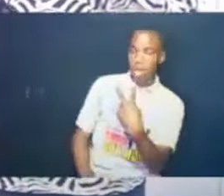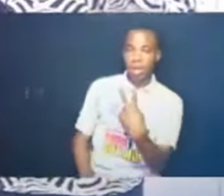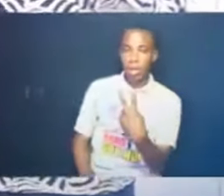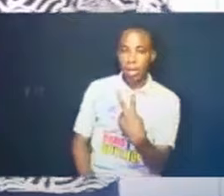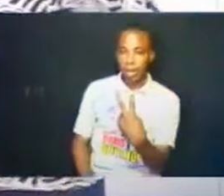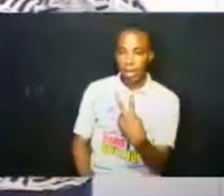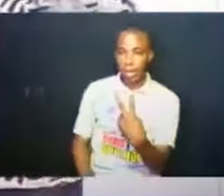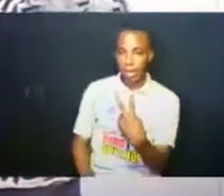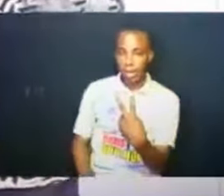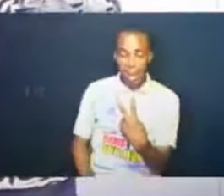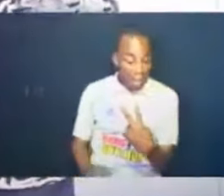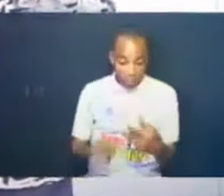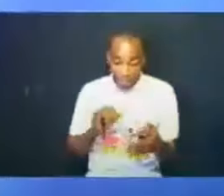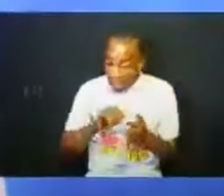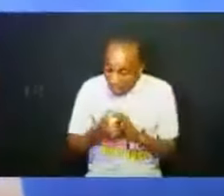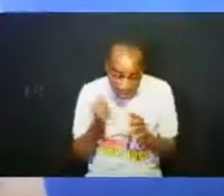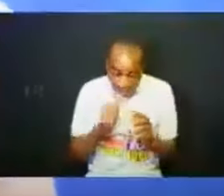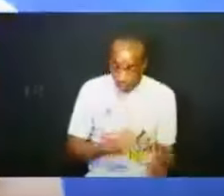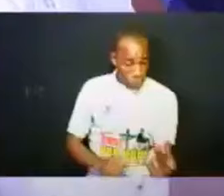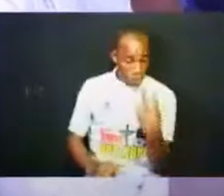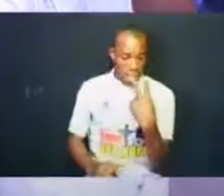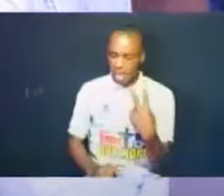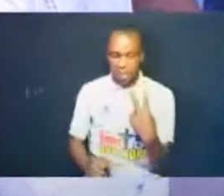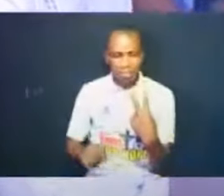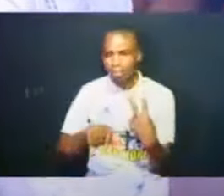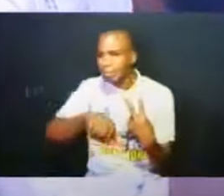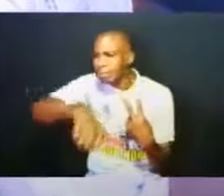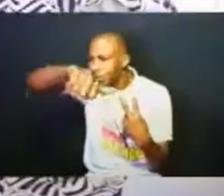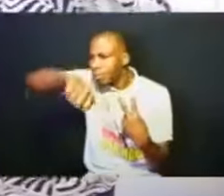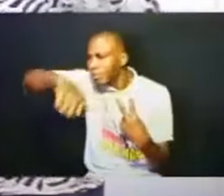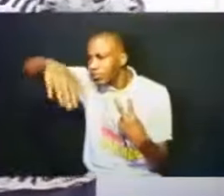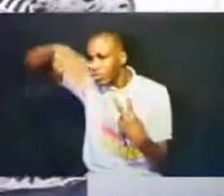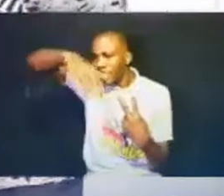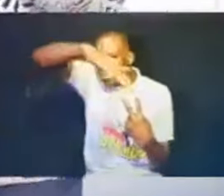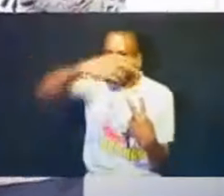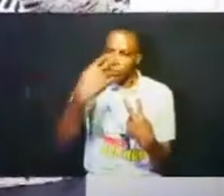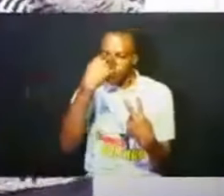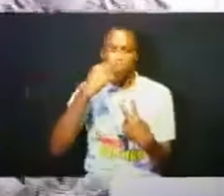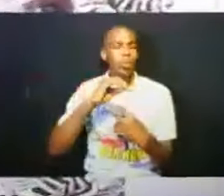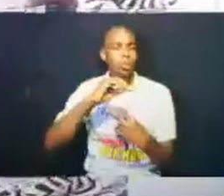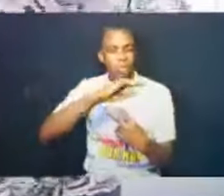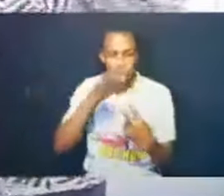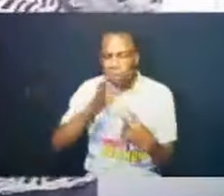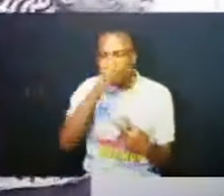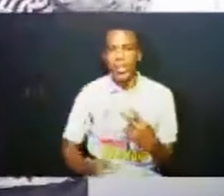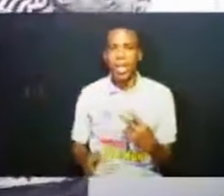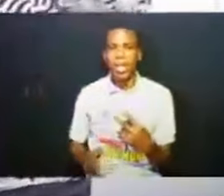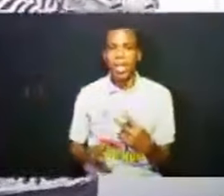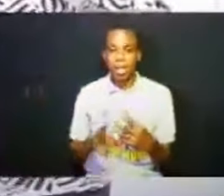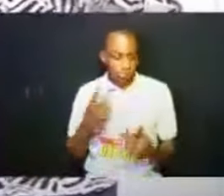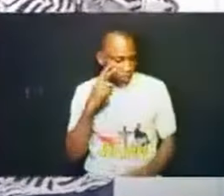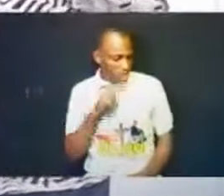Nobody has looked at me in that manner. And so when I saw her face, I was afraid. So